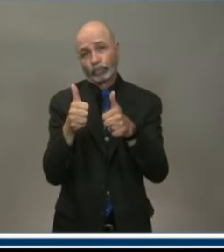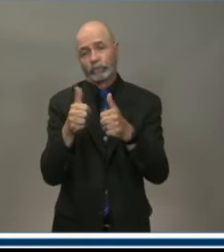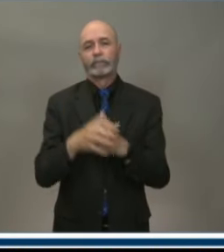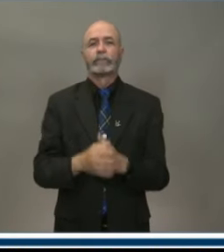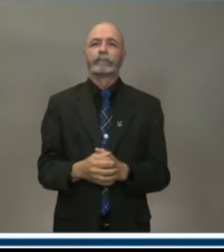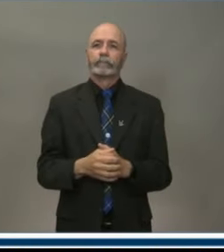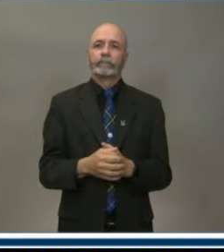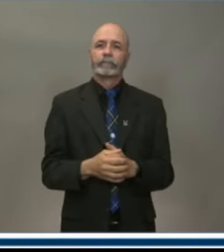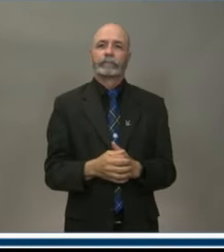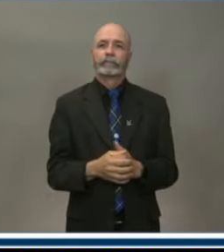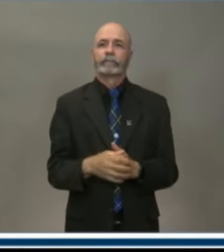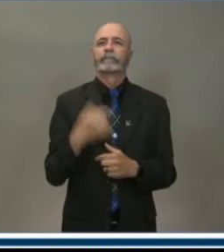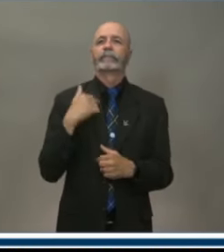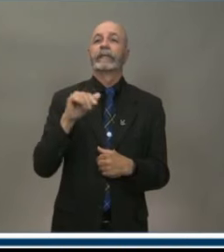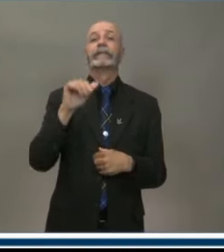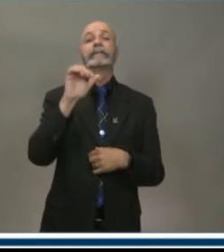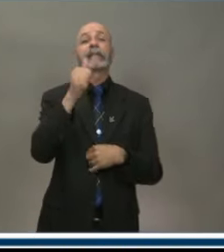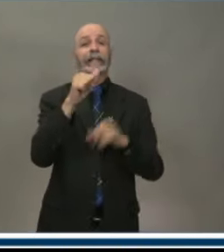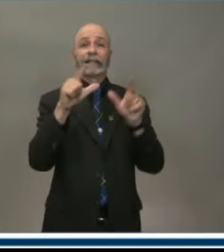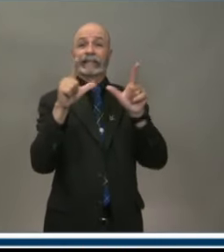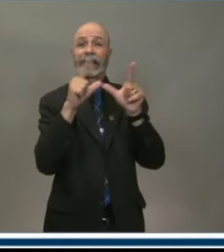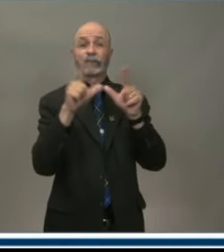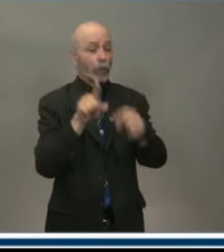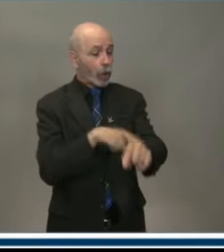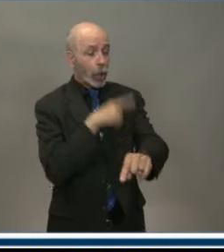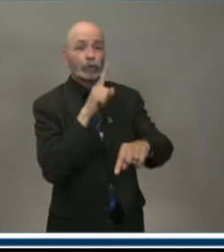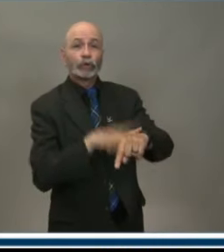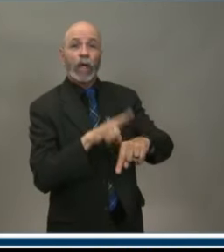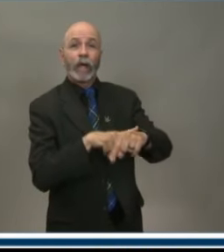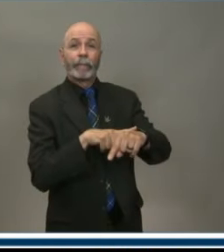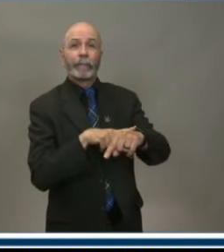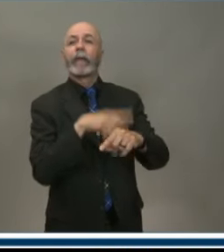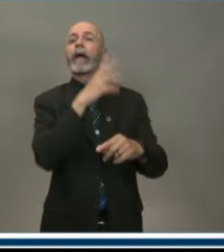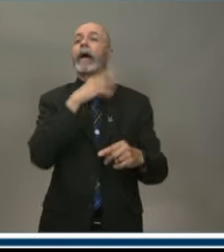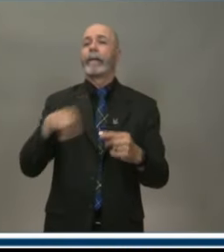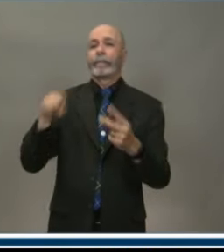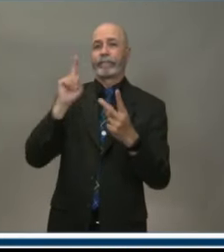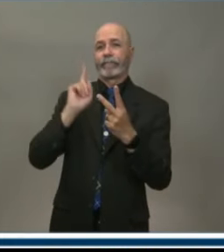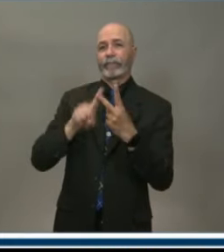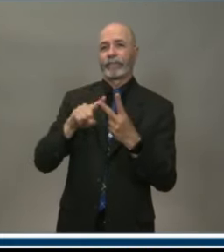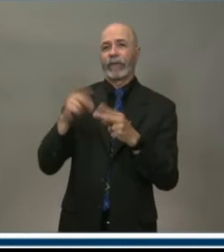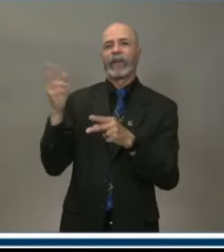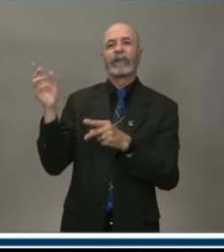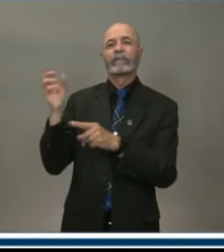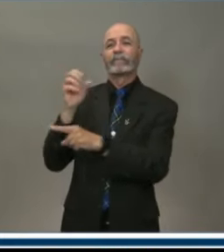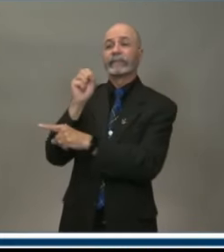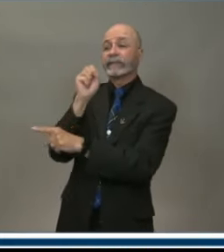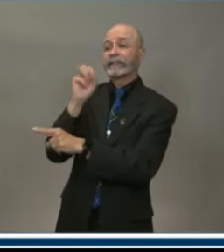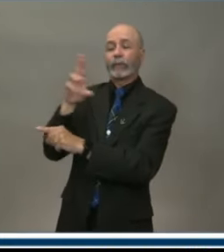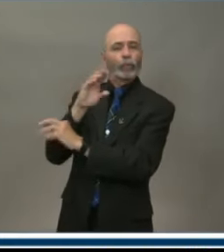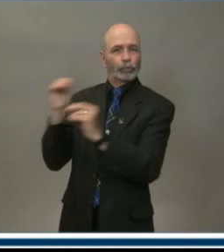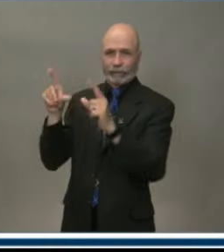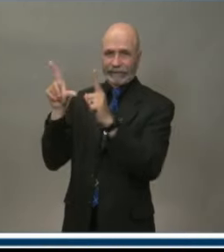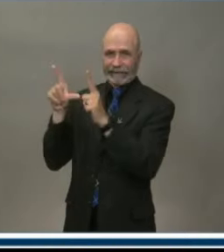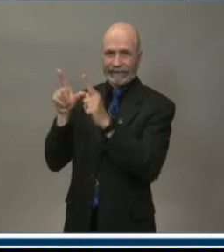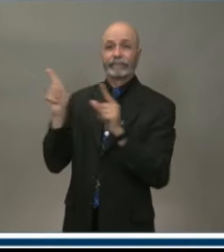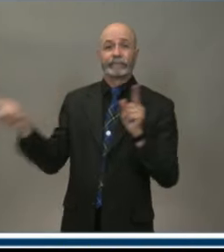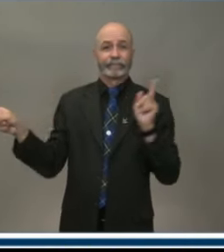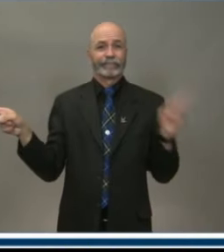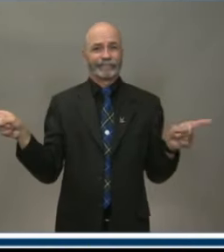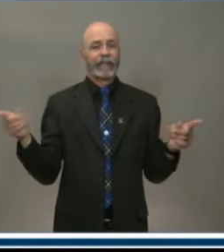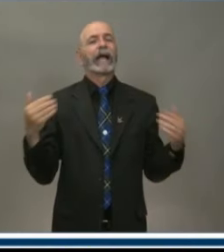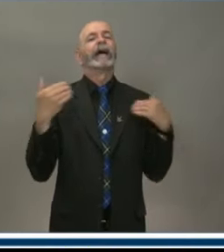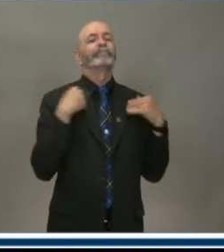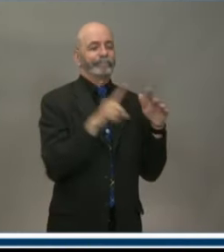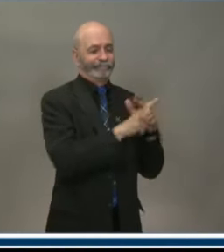10 licensed long-term care facilities and an unlicensed seniors facilities with cases of COVID-19 involving a